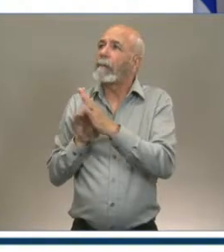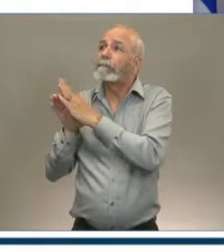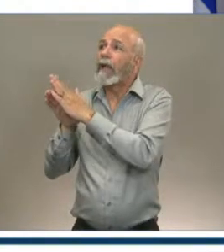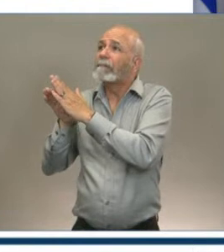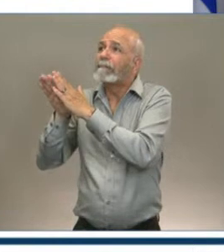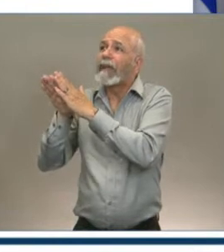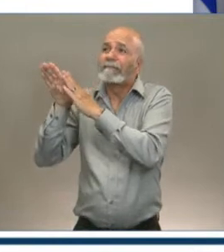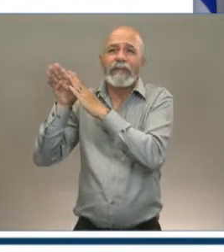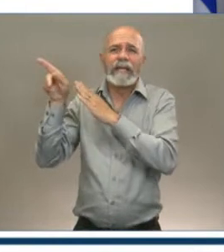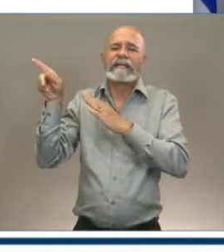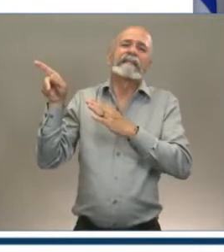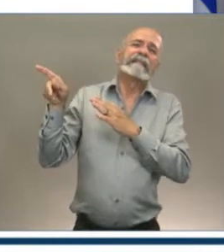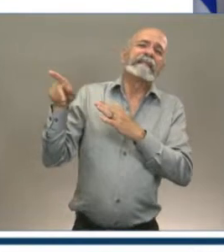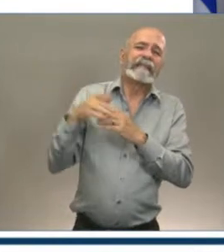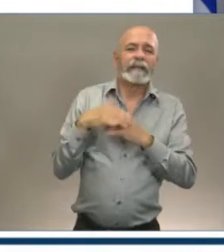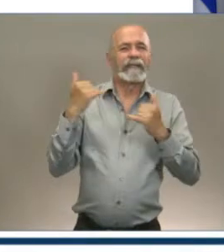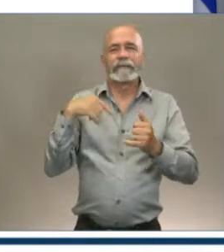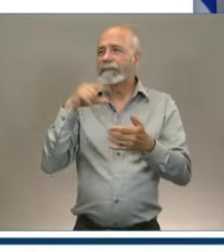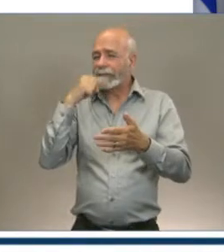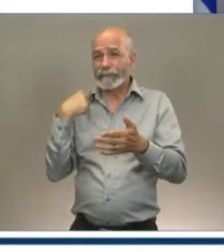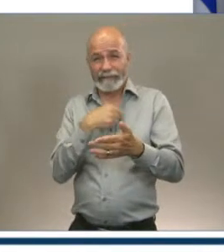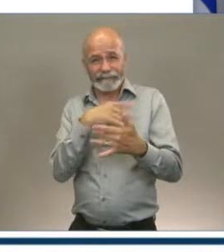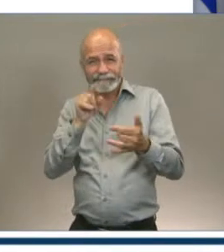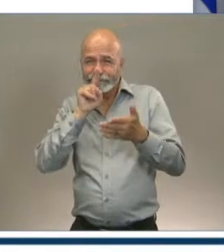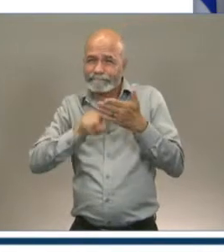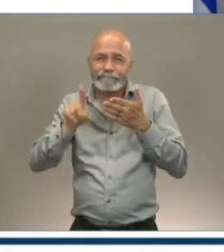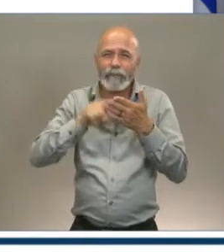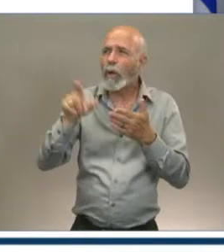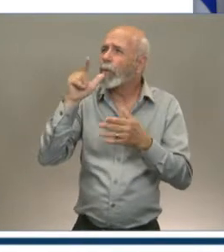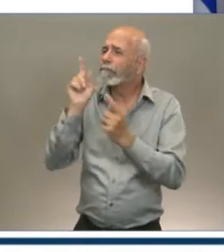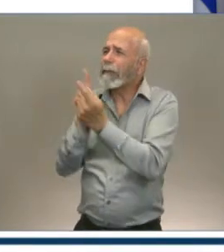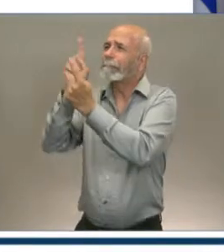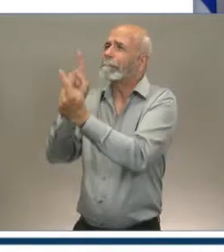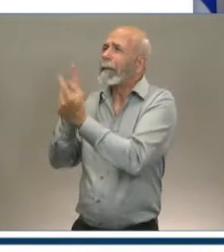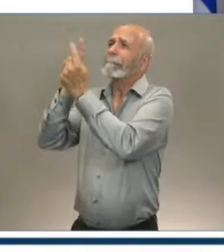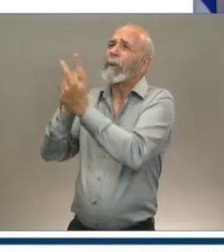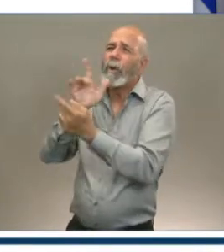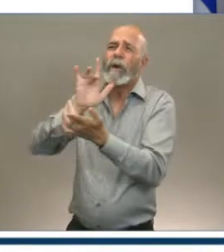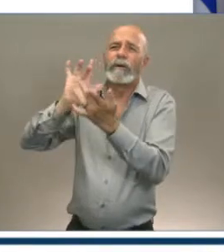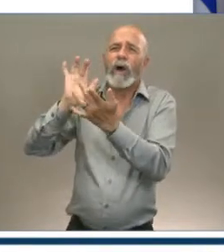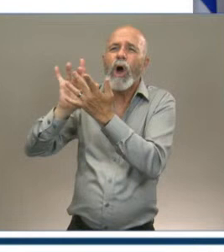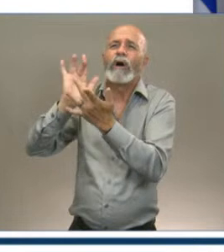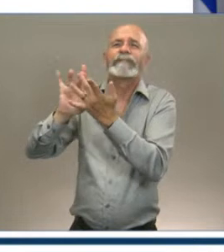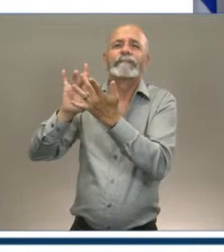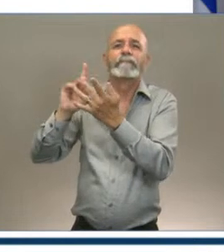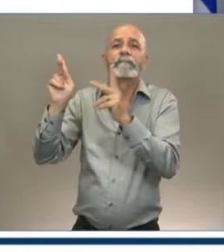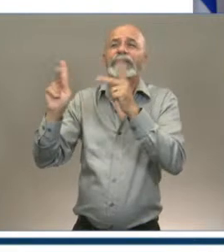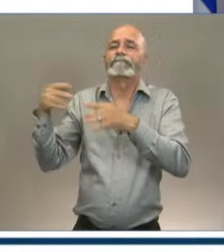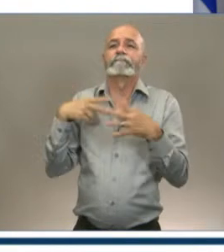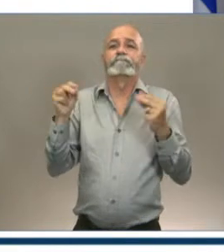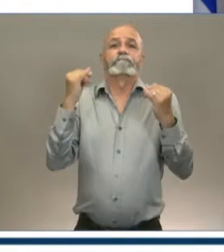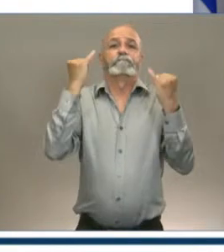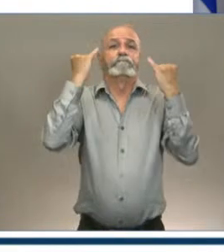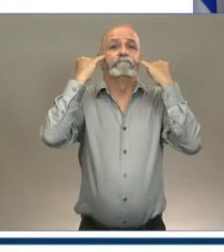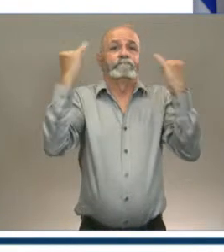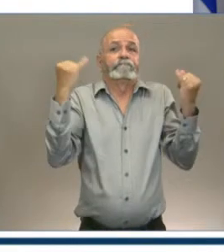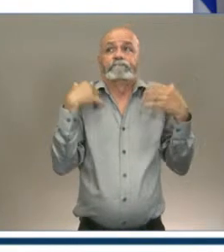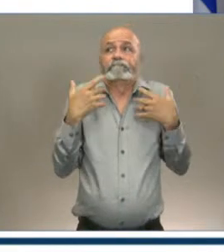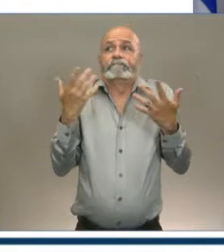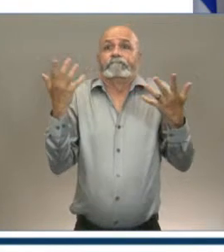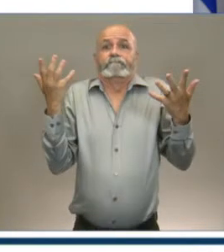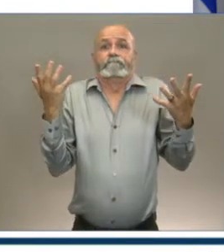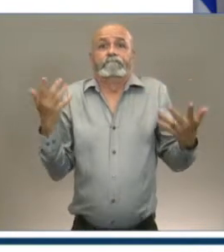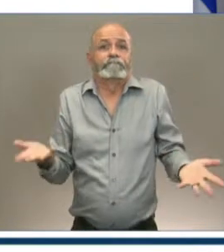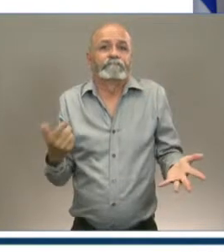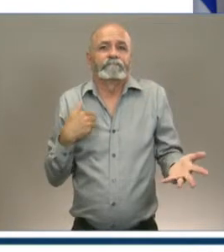on contact tracing, we know that there are a number of cases that we can't connect to an initial source. So we have to conclude that there